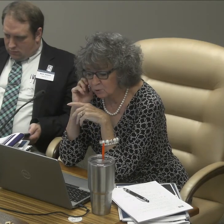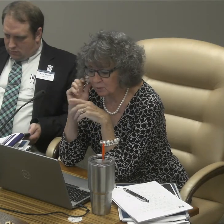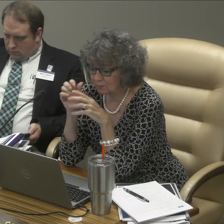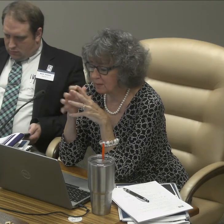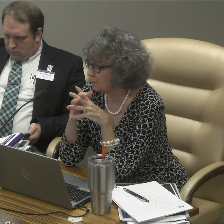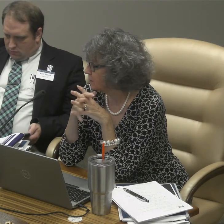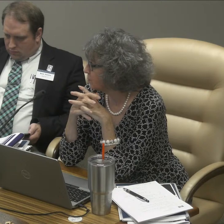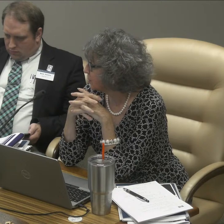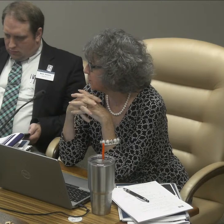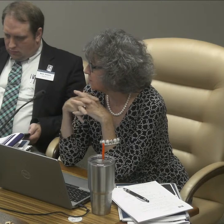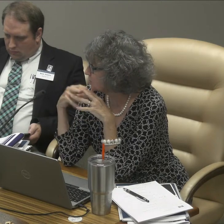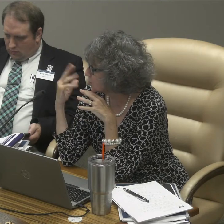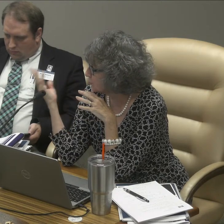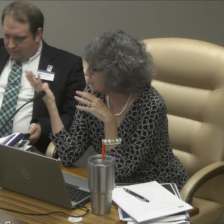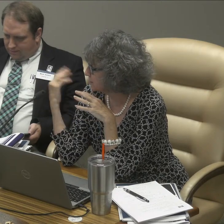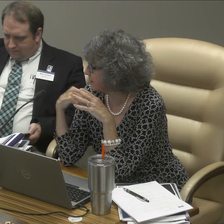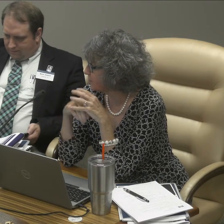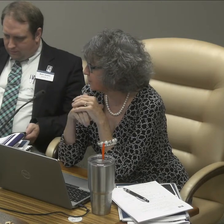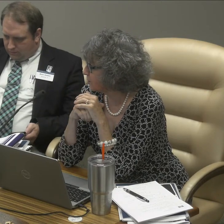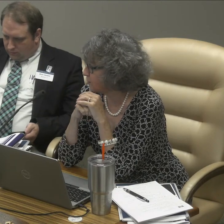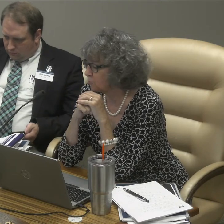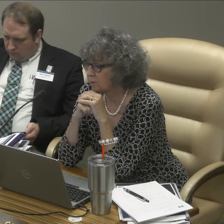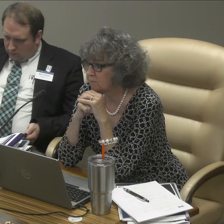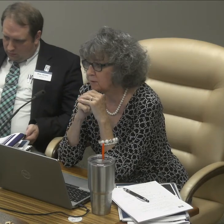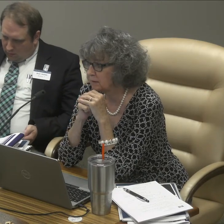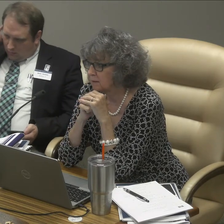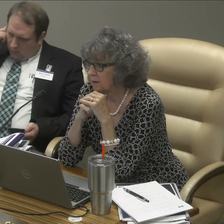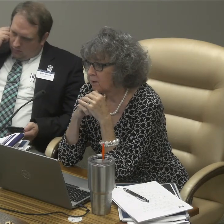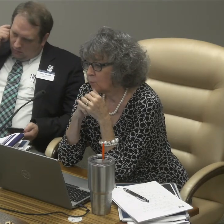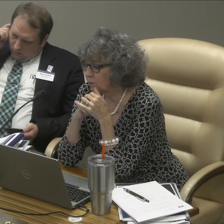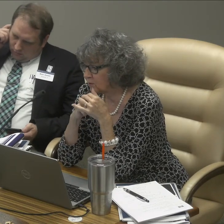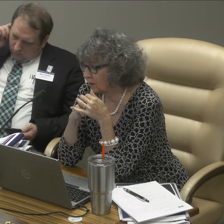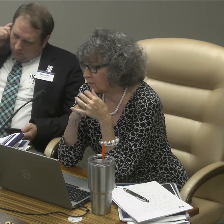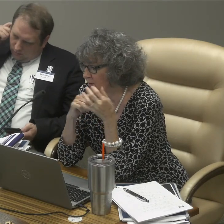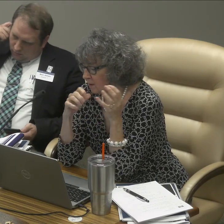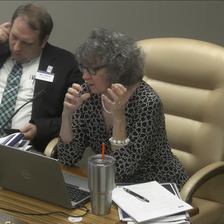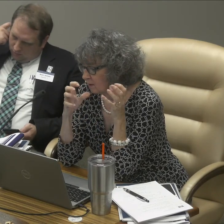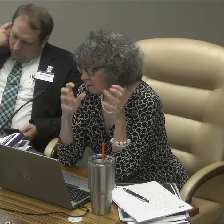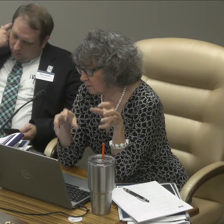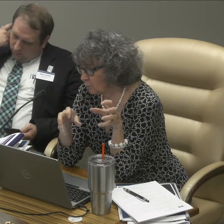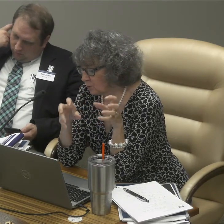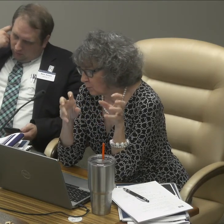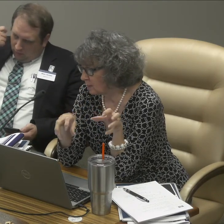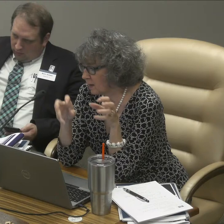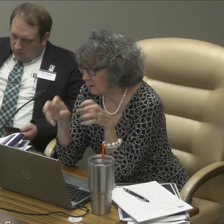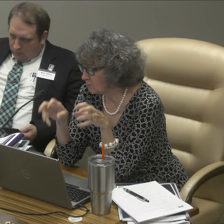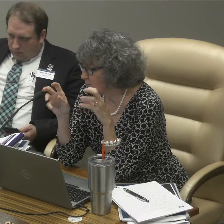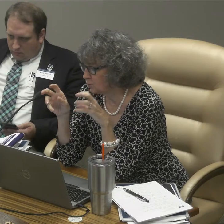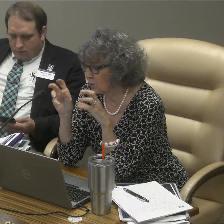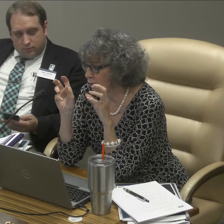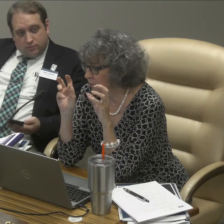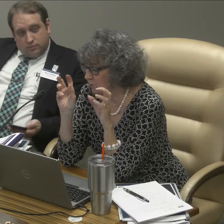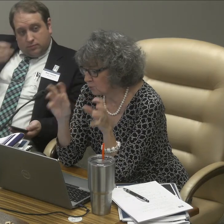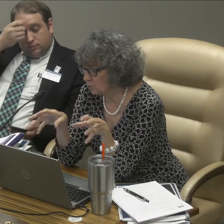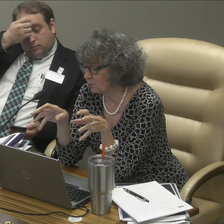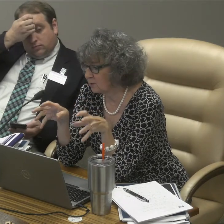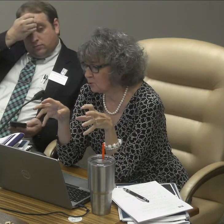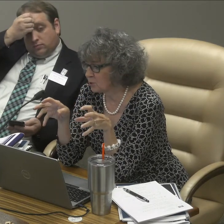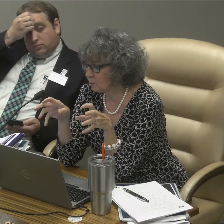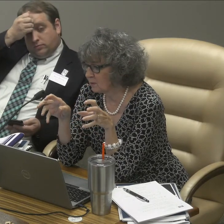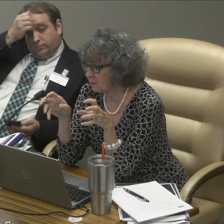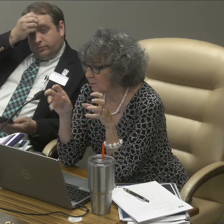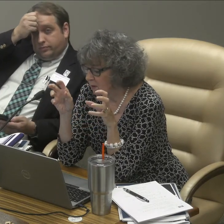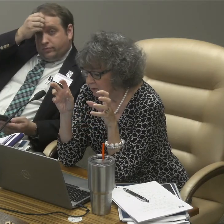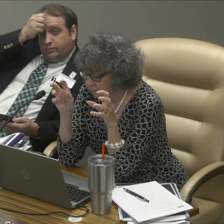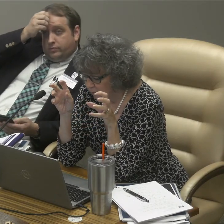student leadership team and the one thing that jumped out I think to all three of us was that between K and stuco and your